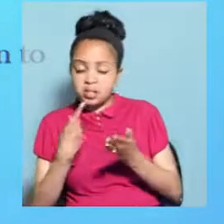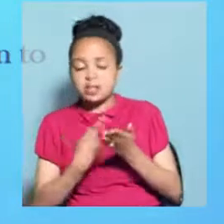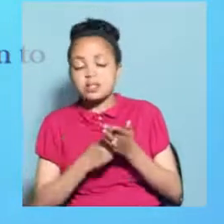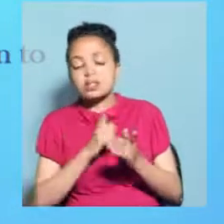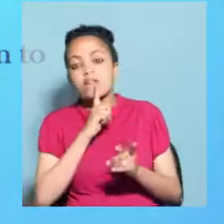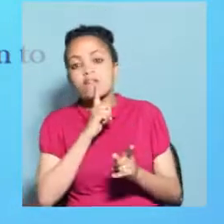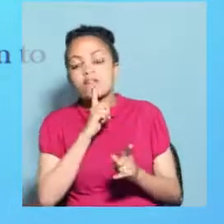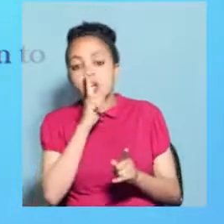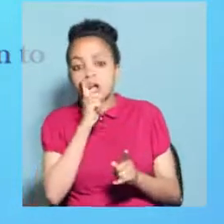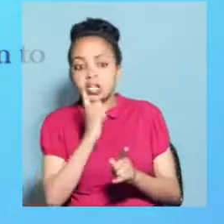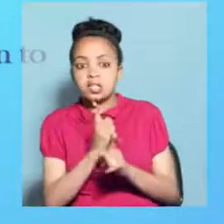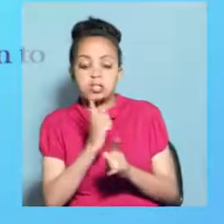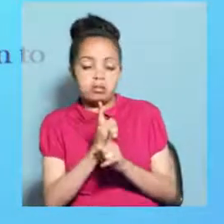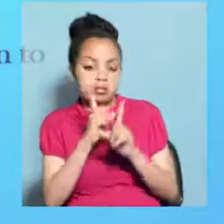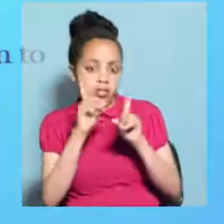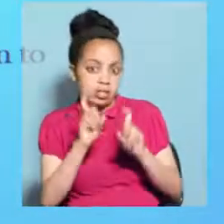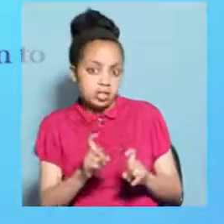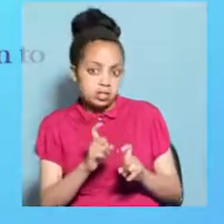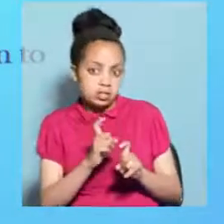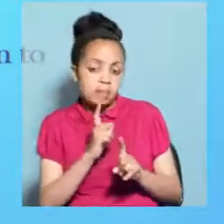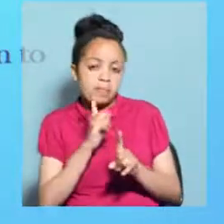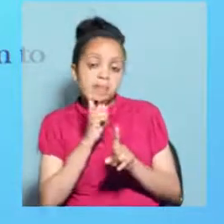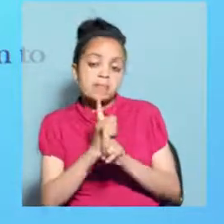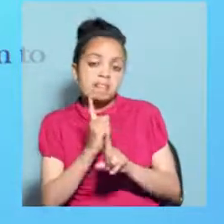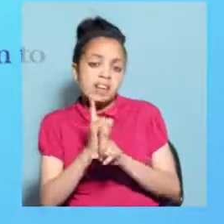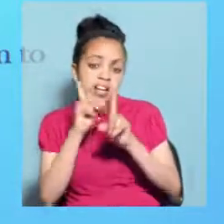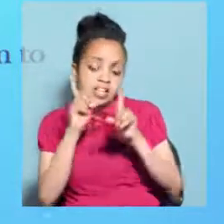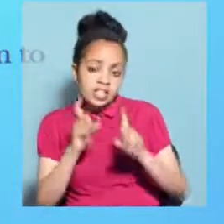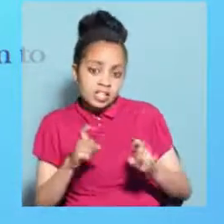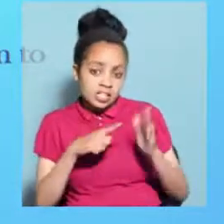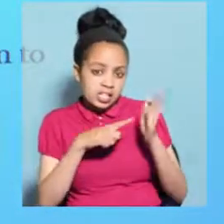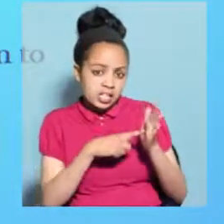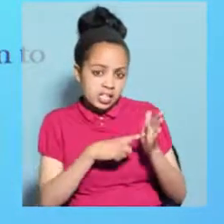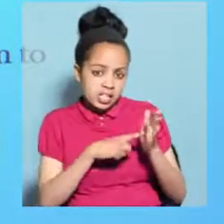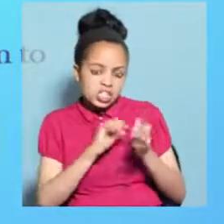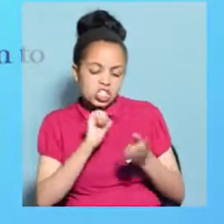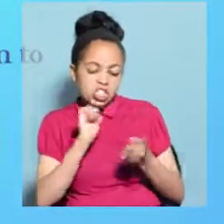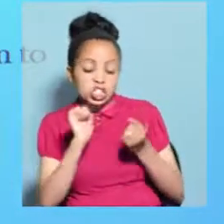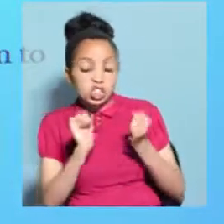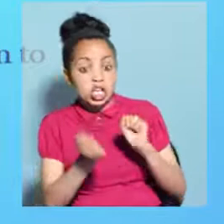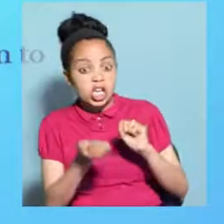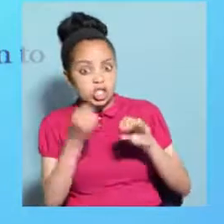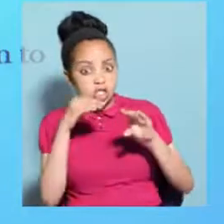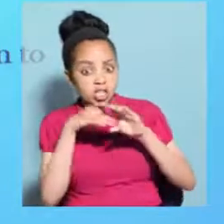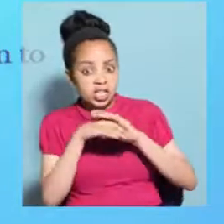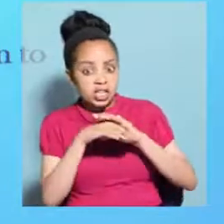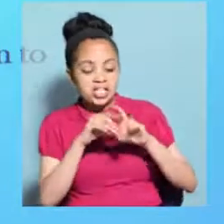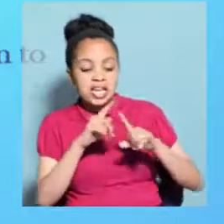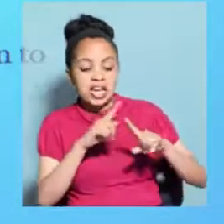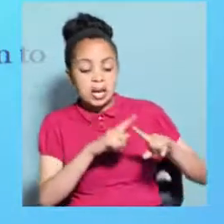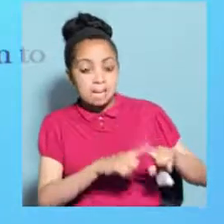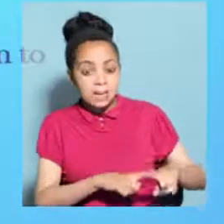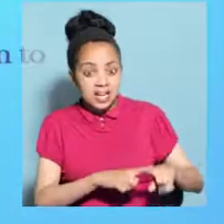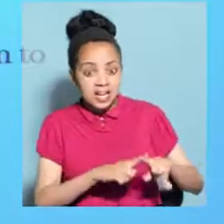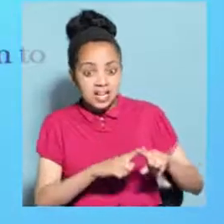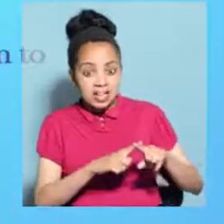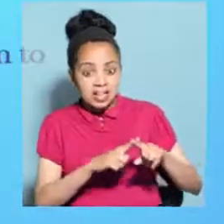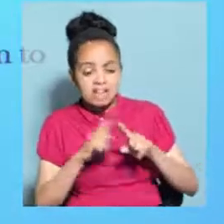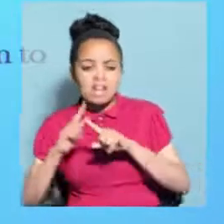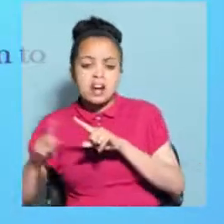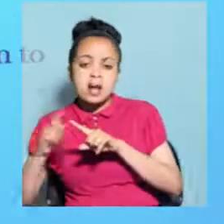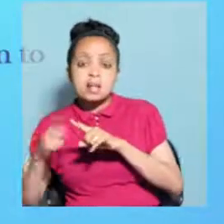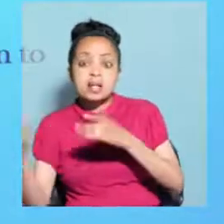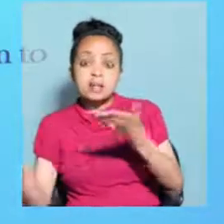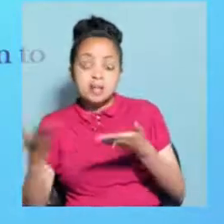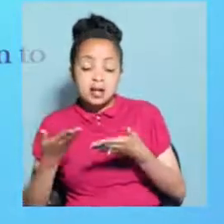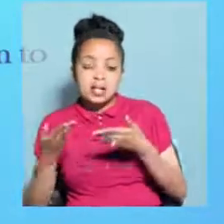fair test. Fair test can be indicate as change in independent variable can be bring to that